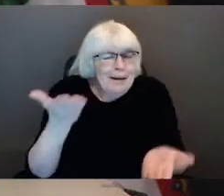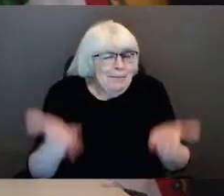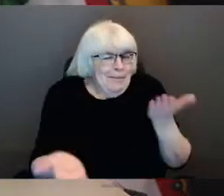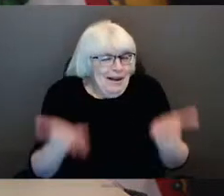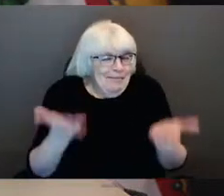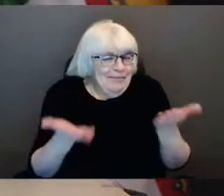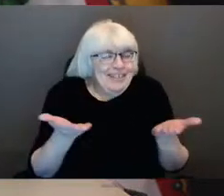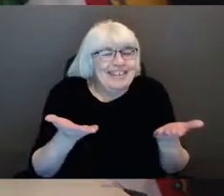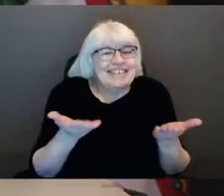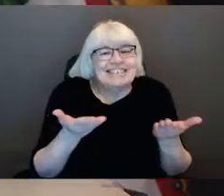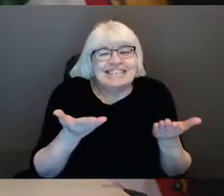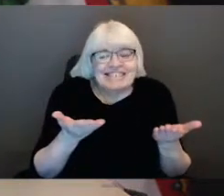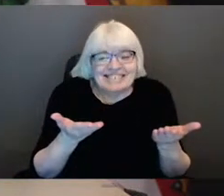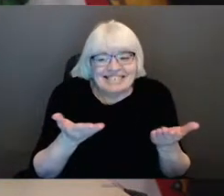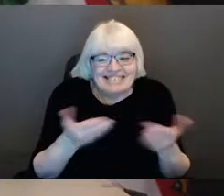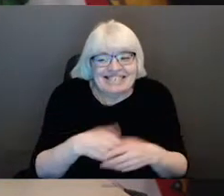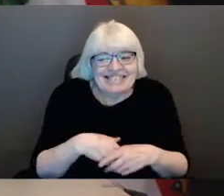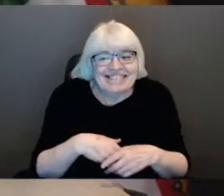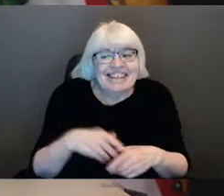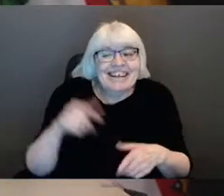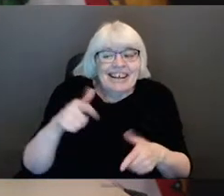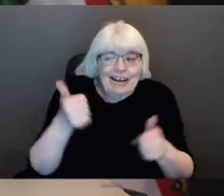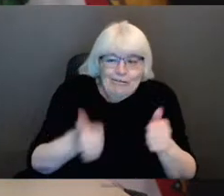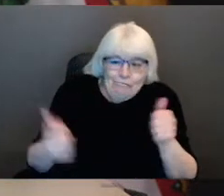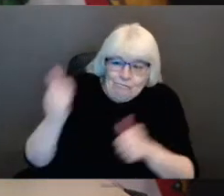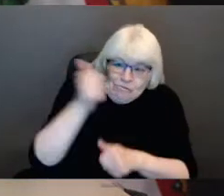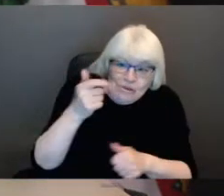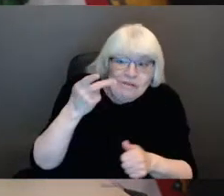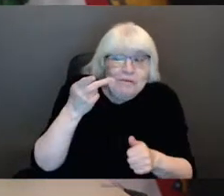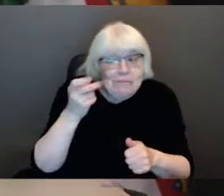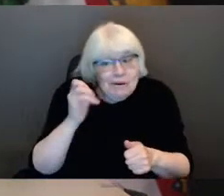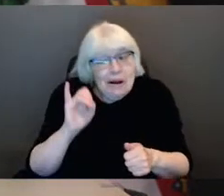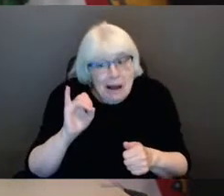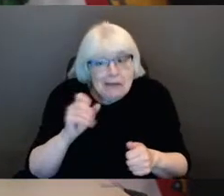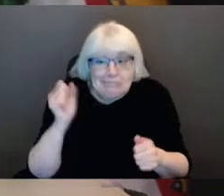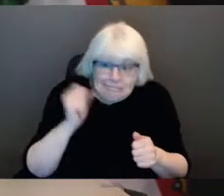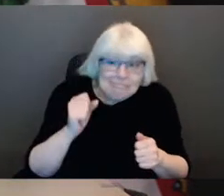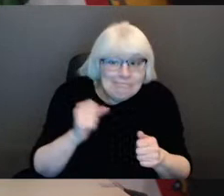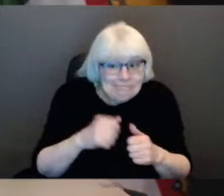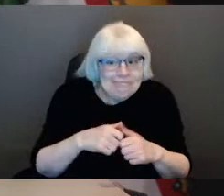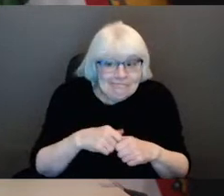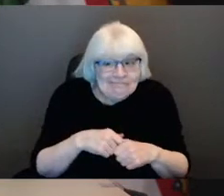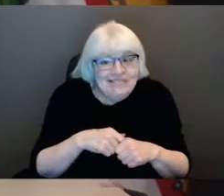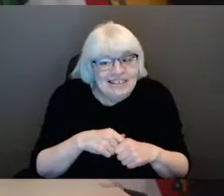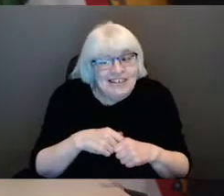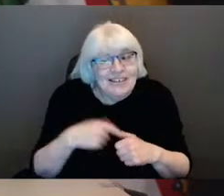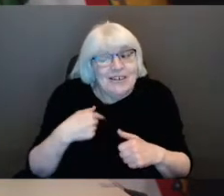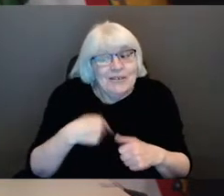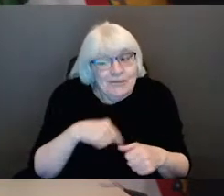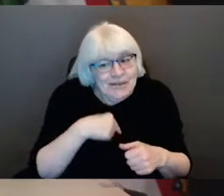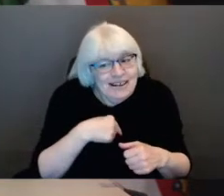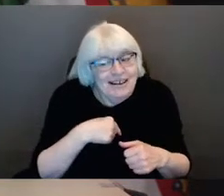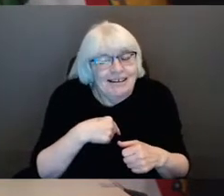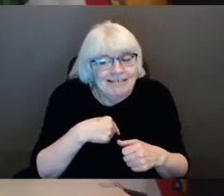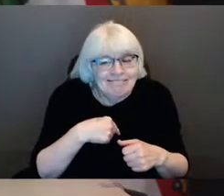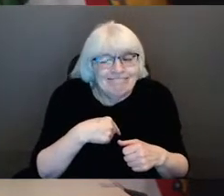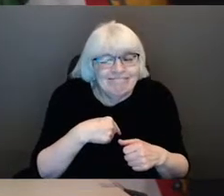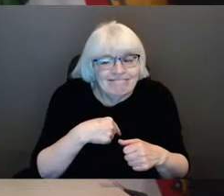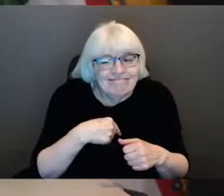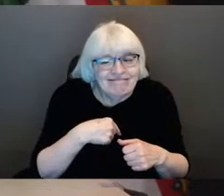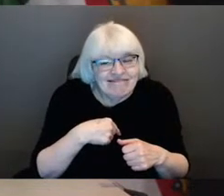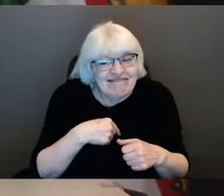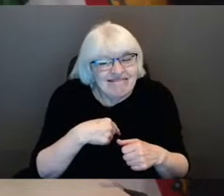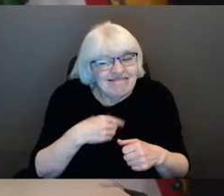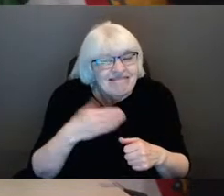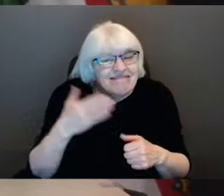Look, I think it's fair to say that, we understand that Islanders, probably